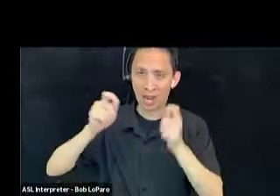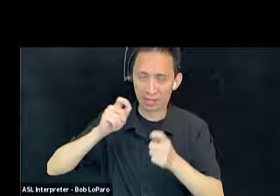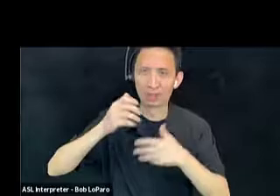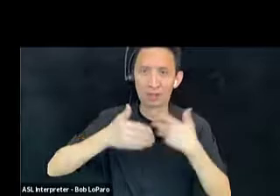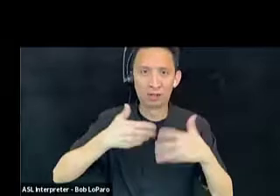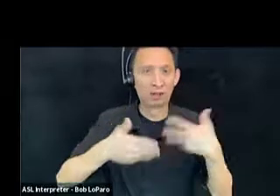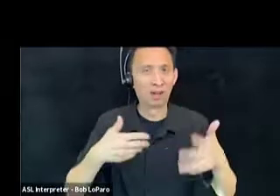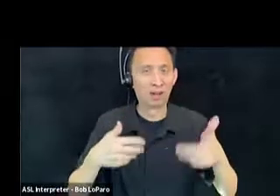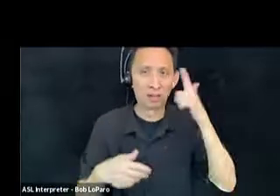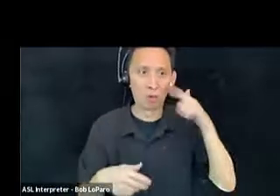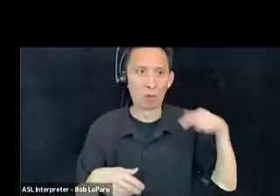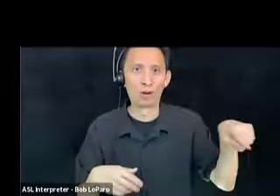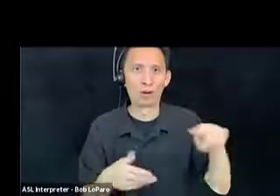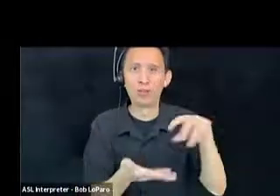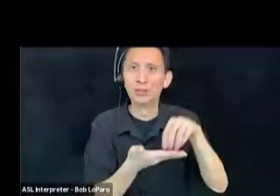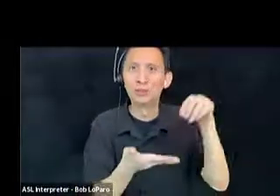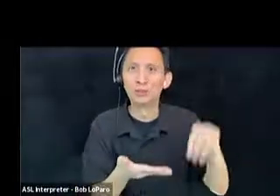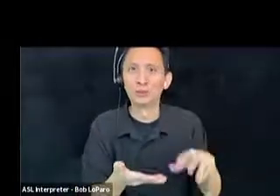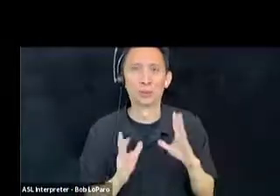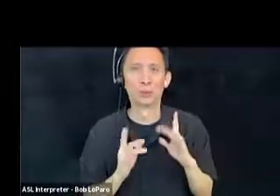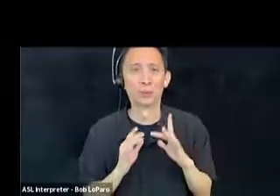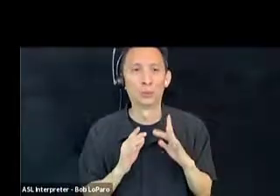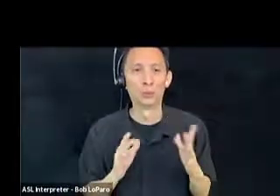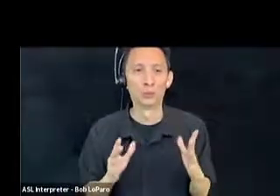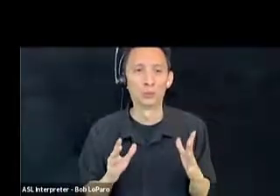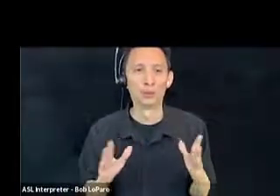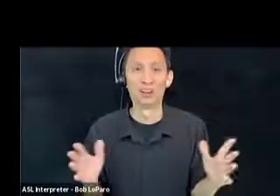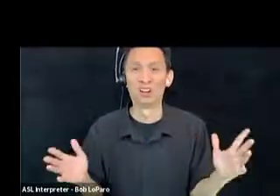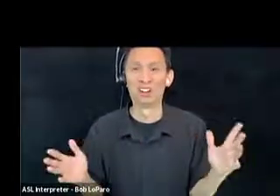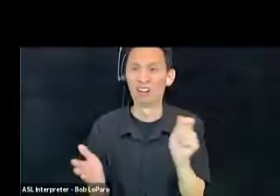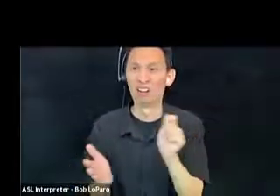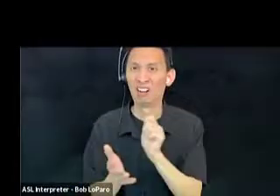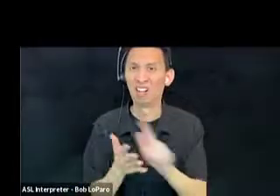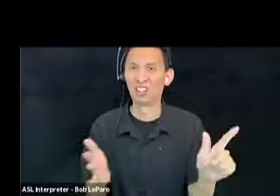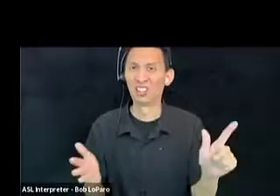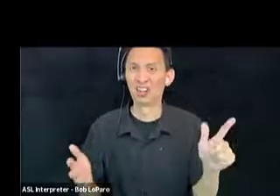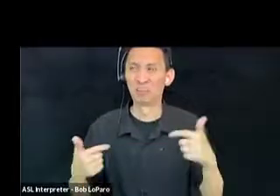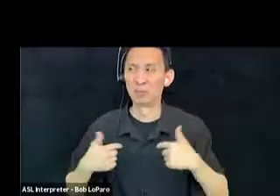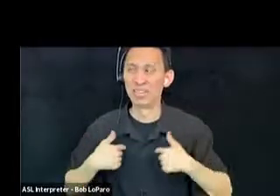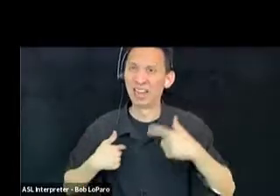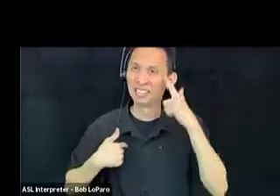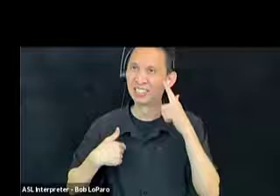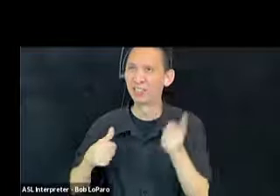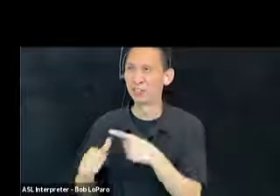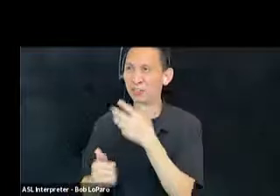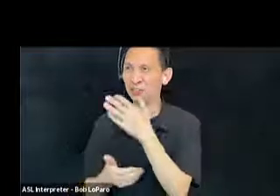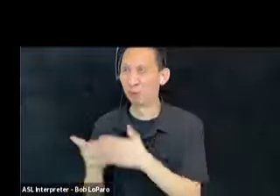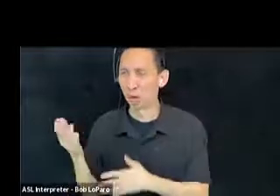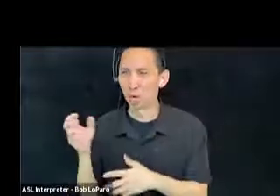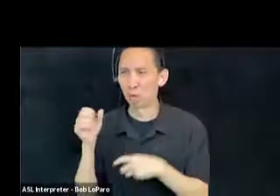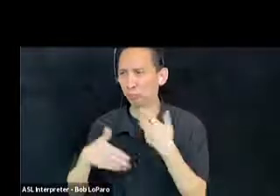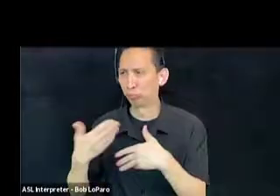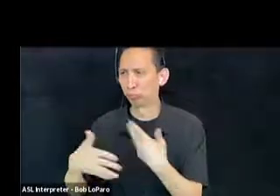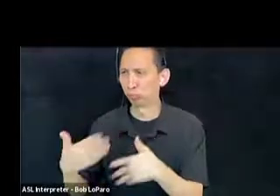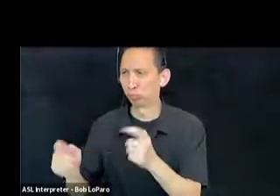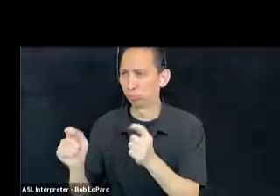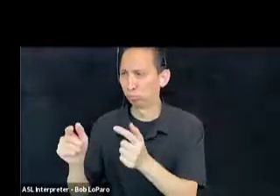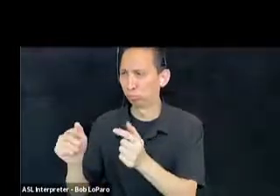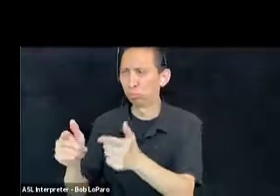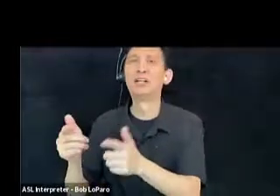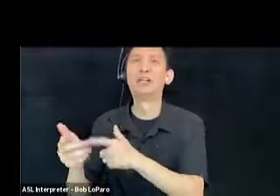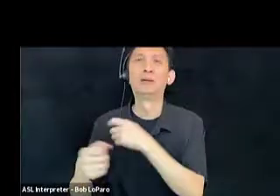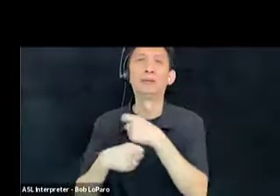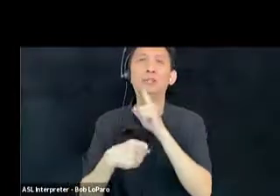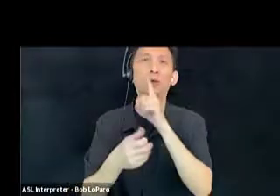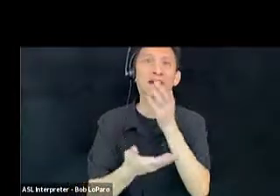for our kids. That is the end of my content. I think I sped through the first half a little faster than I intended to make sure that I got to the kids.